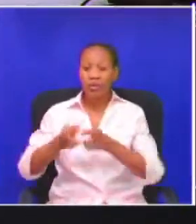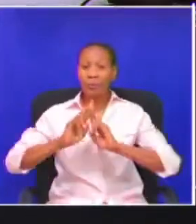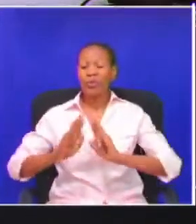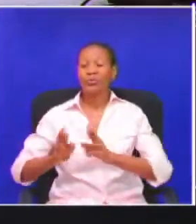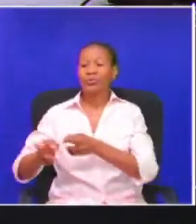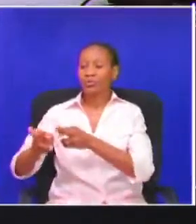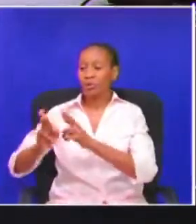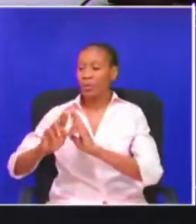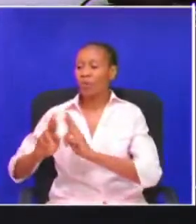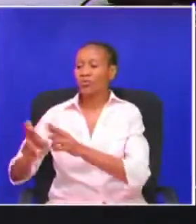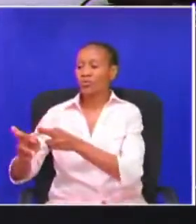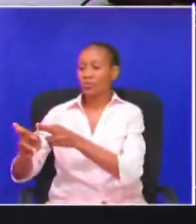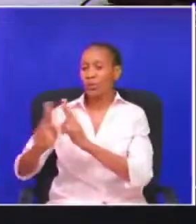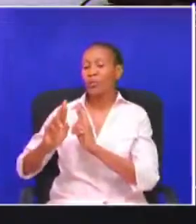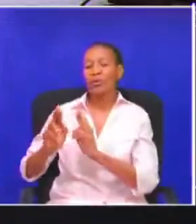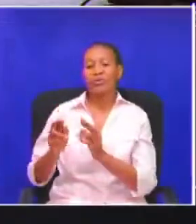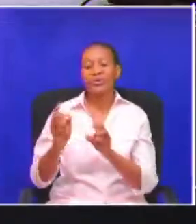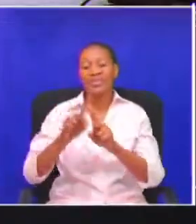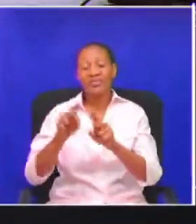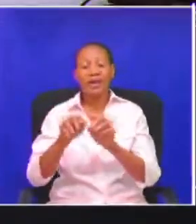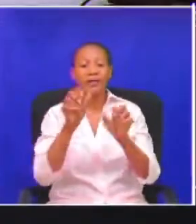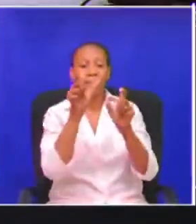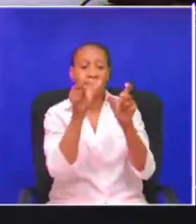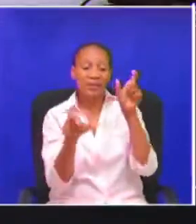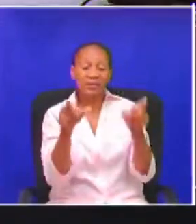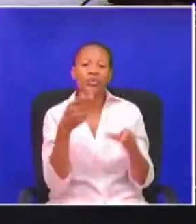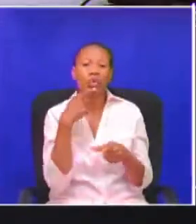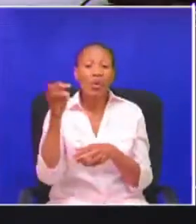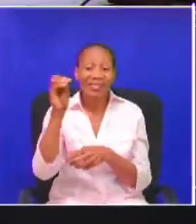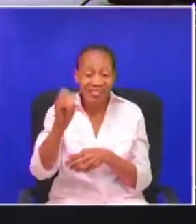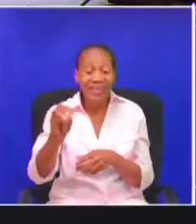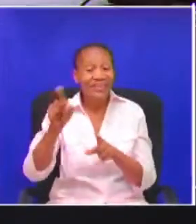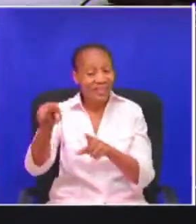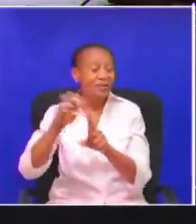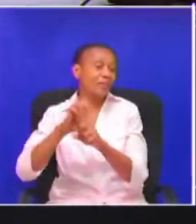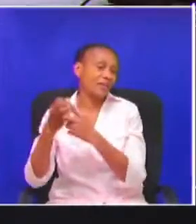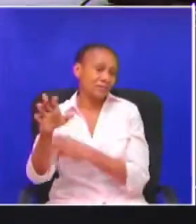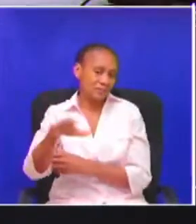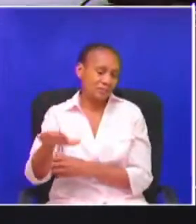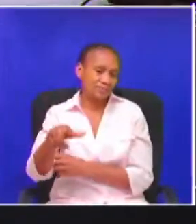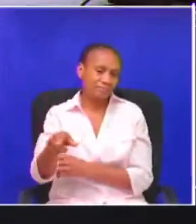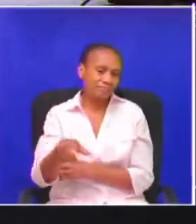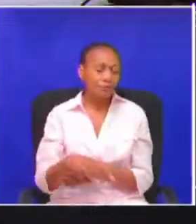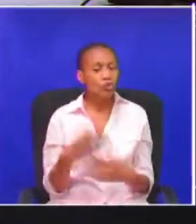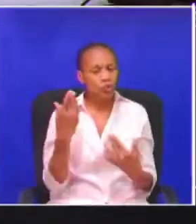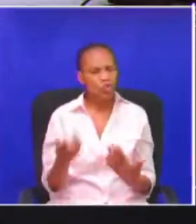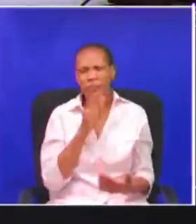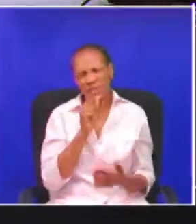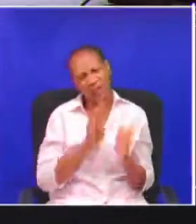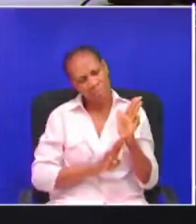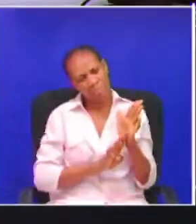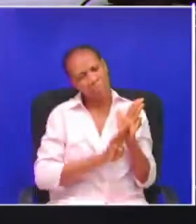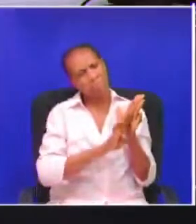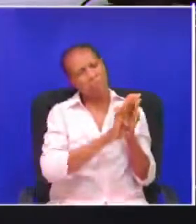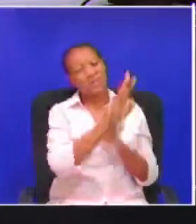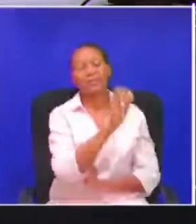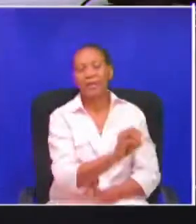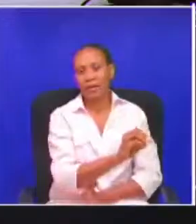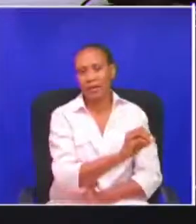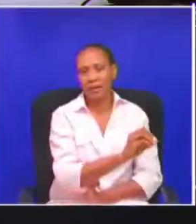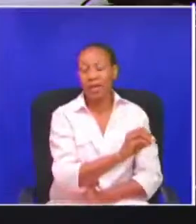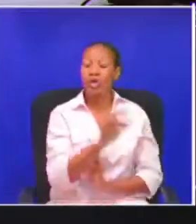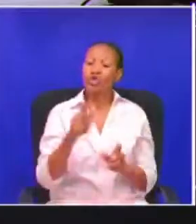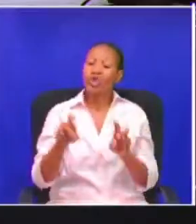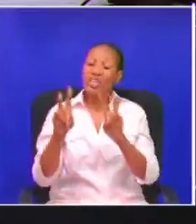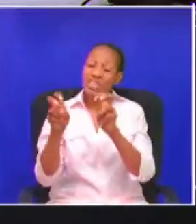from people who are key actors in that whole environment. So progress is being made. The situation